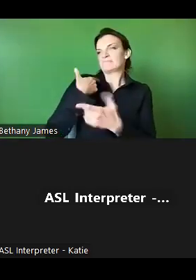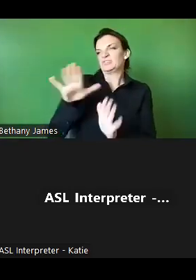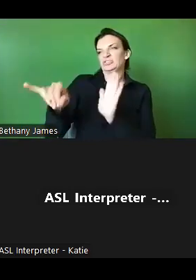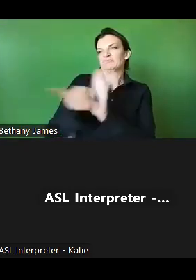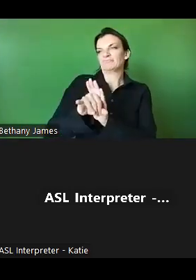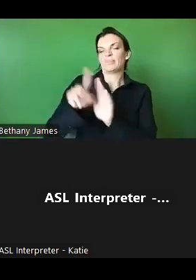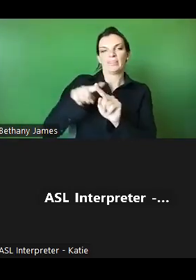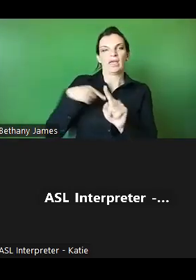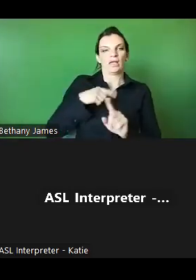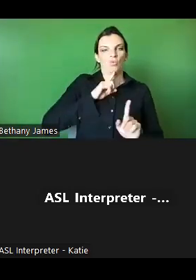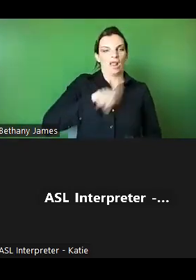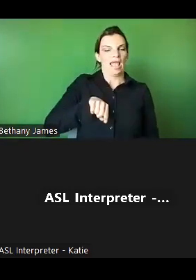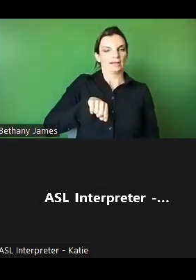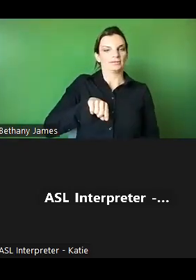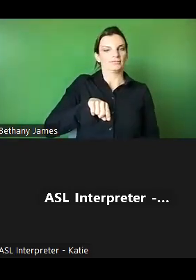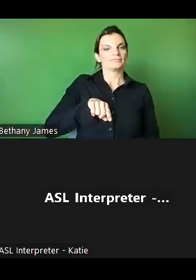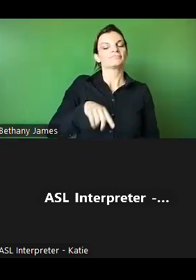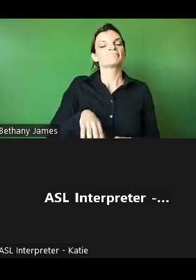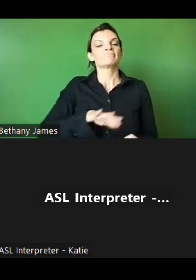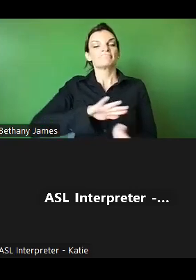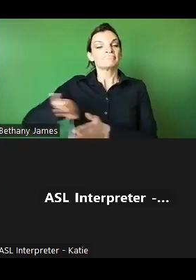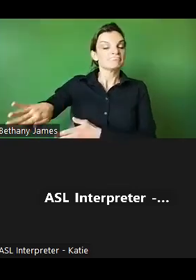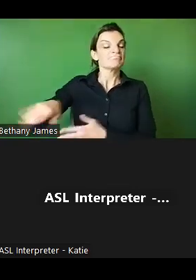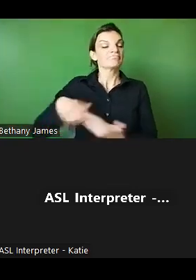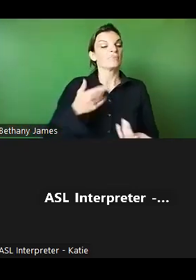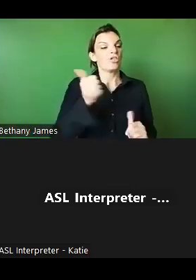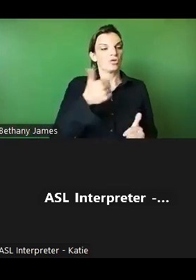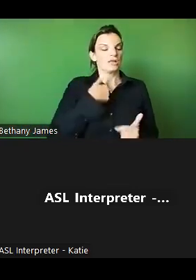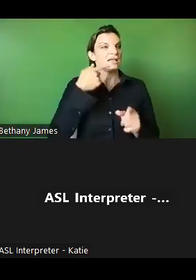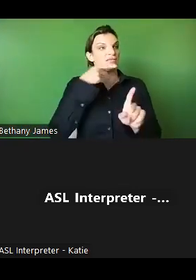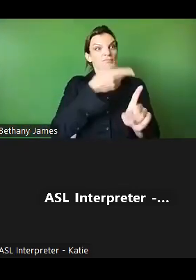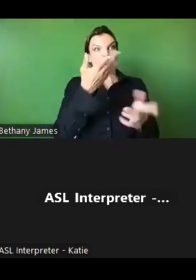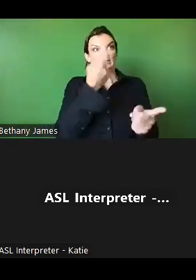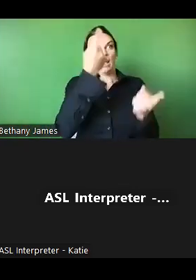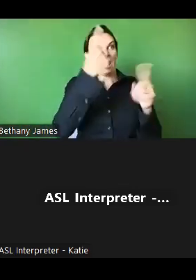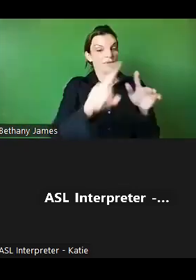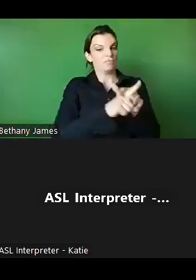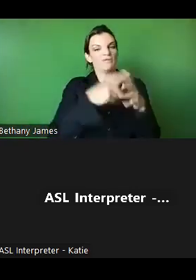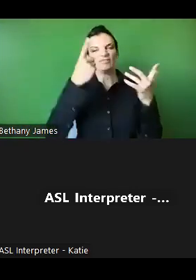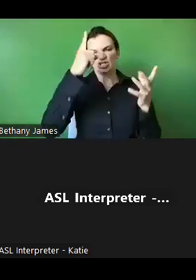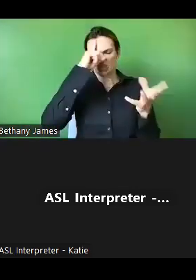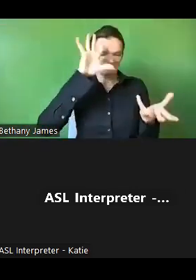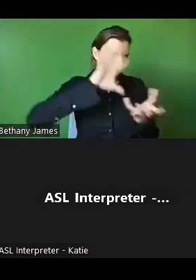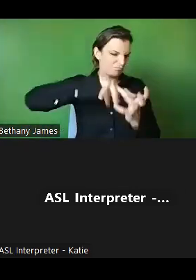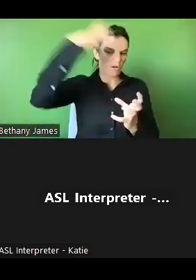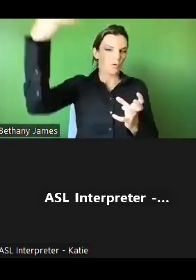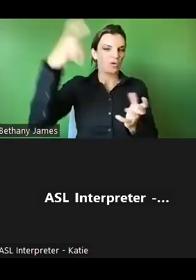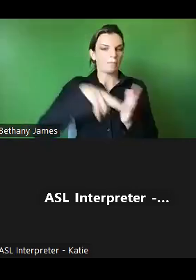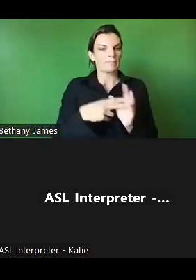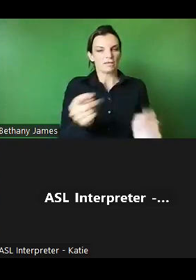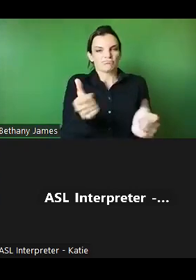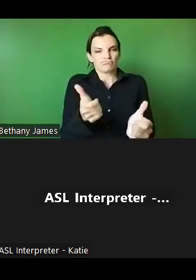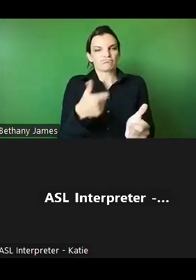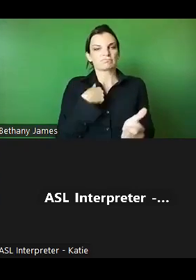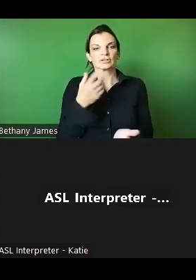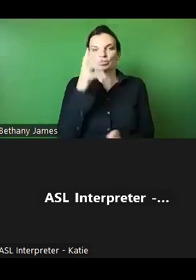And then catastrophizing, going from zero to worst case scenario immediately based on